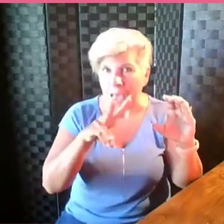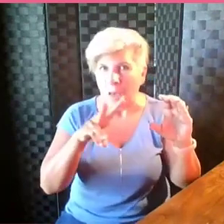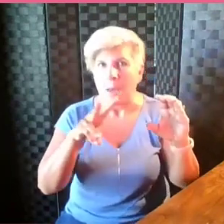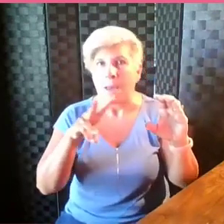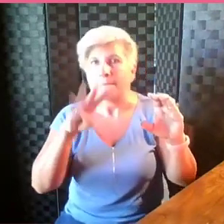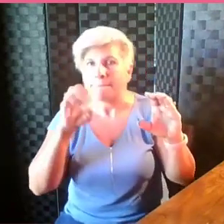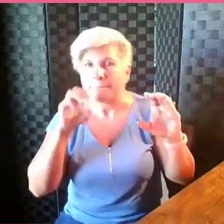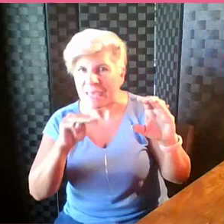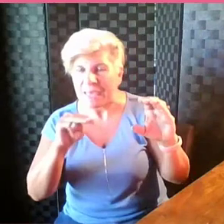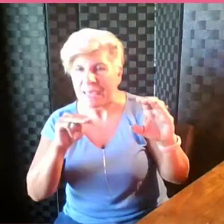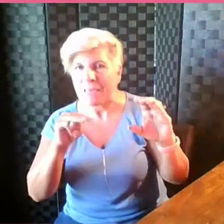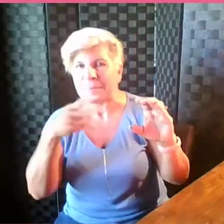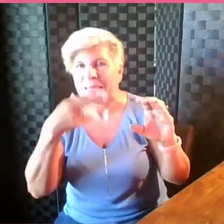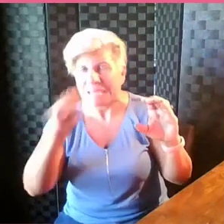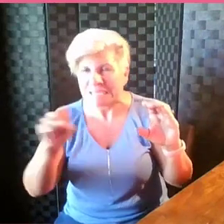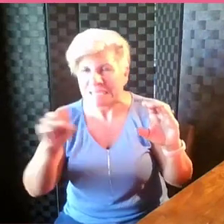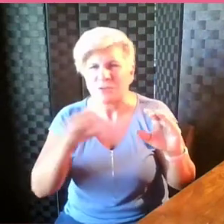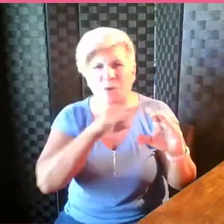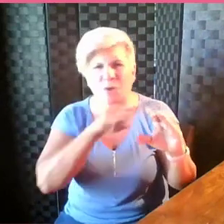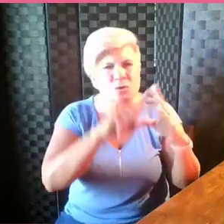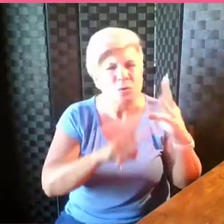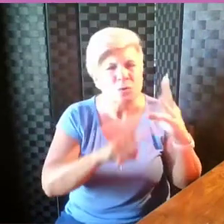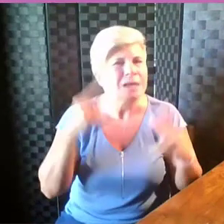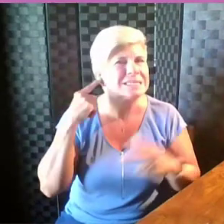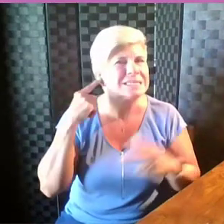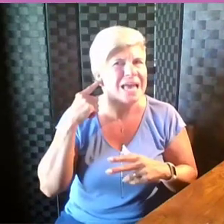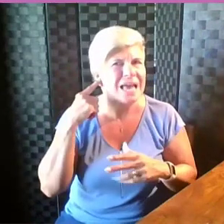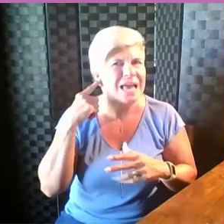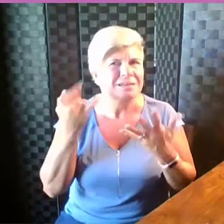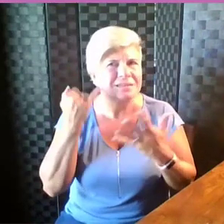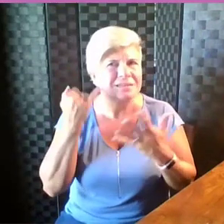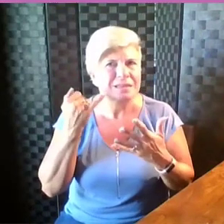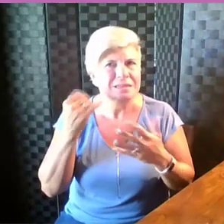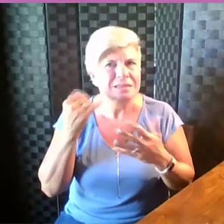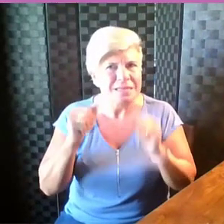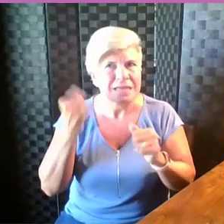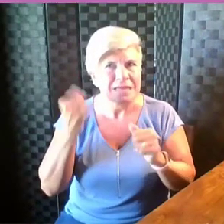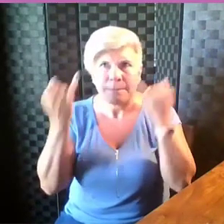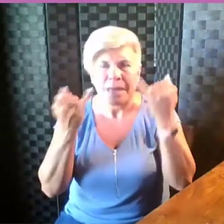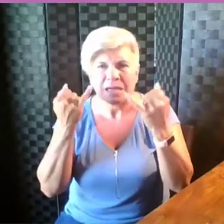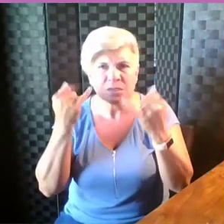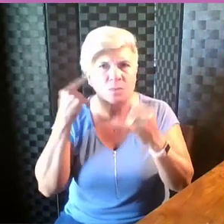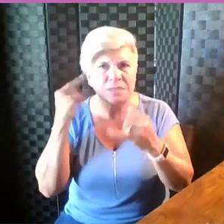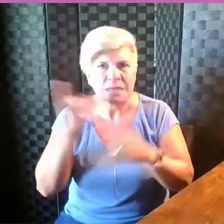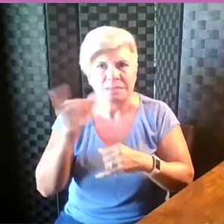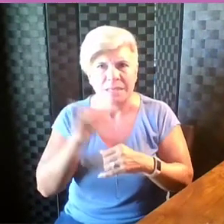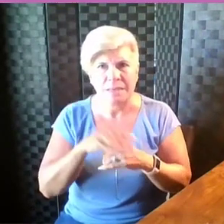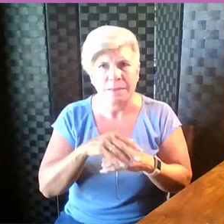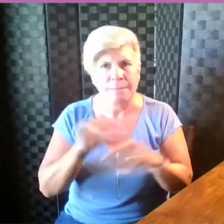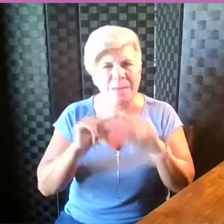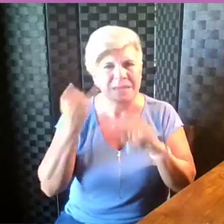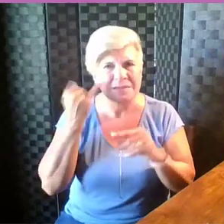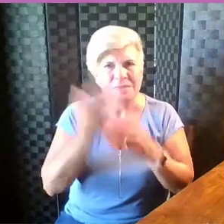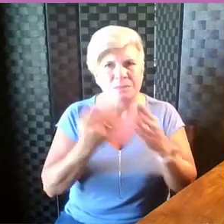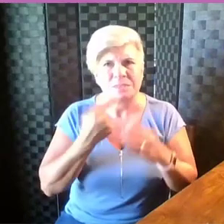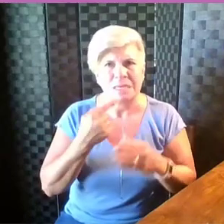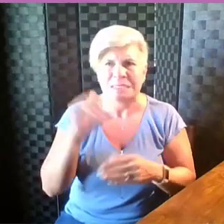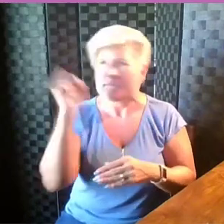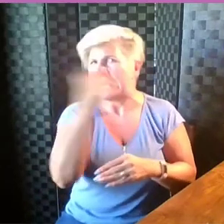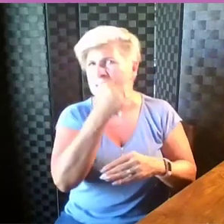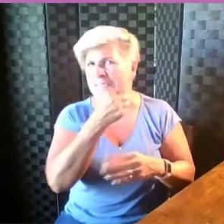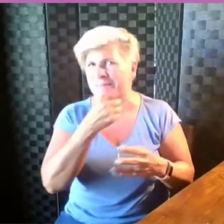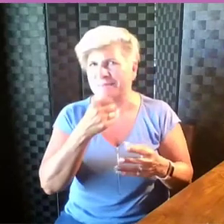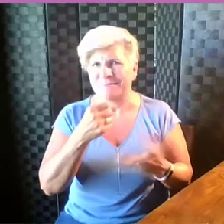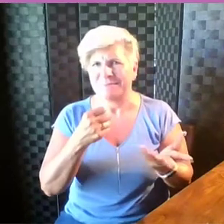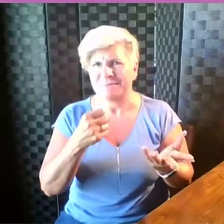I hear whenever I hear those words. I can imagine what that sounds like. But if somebody says yes, I don't really know what that sounds like other